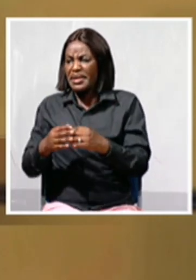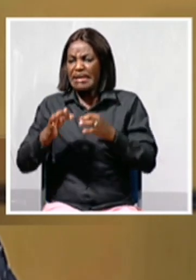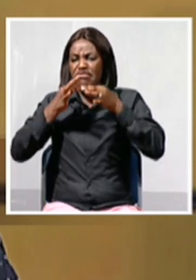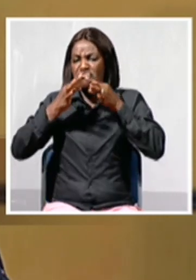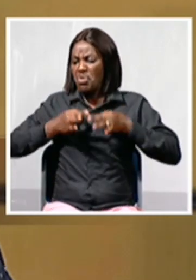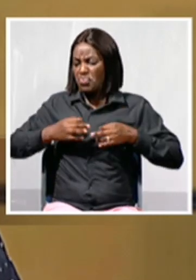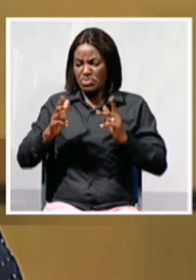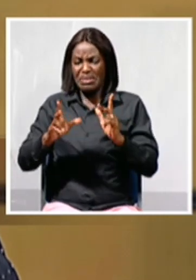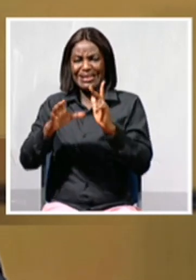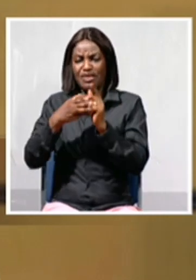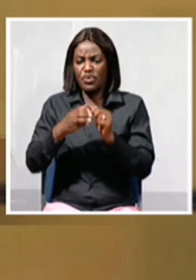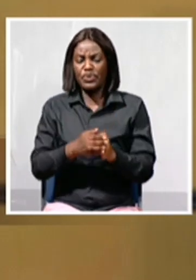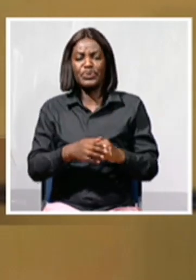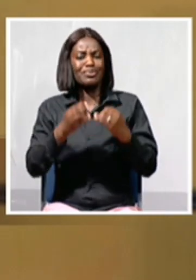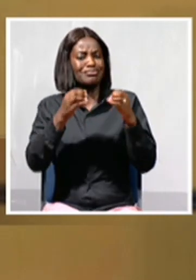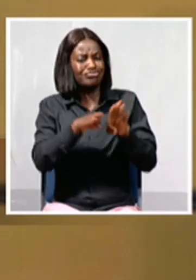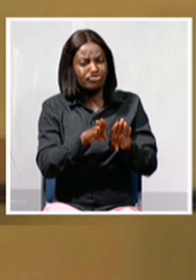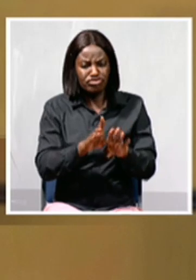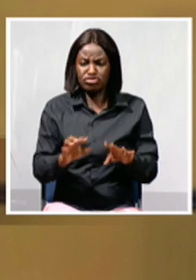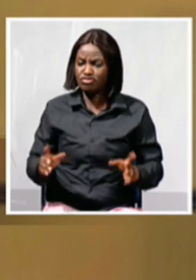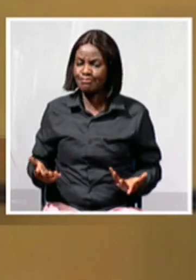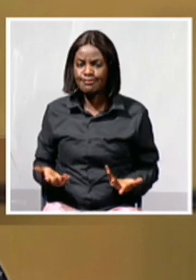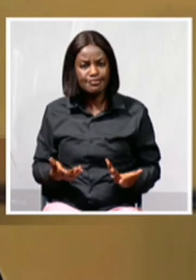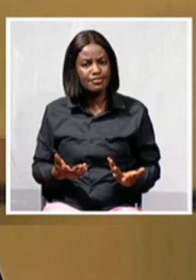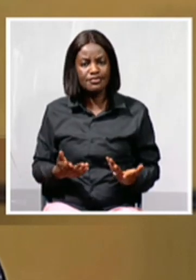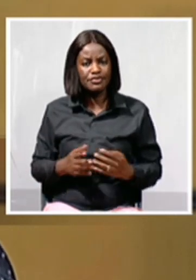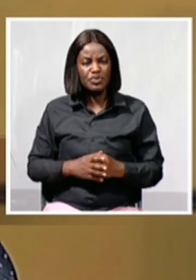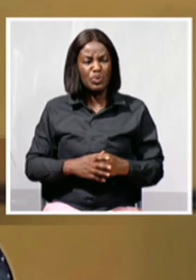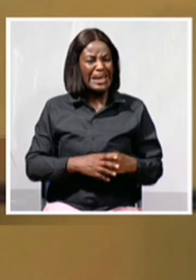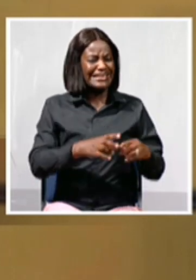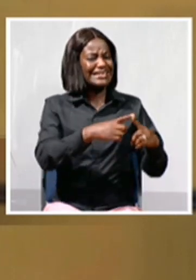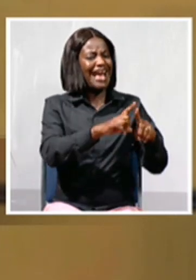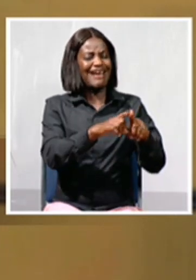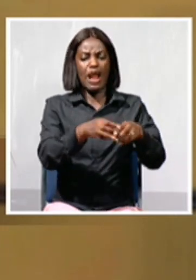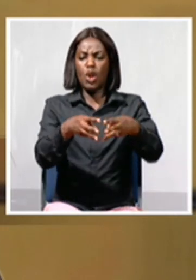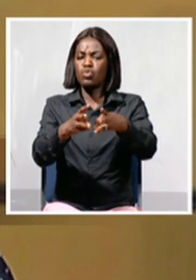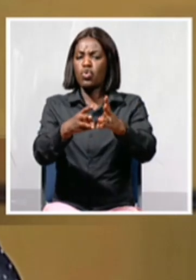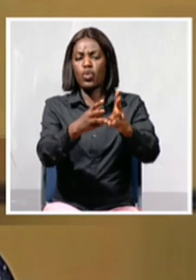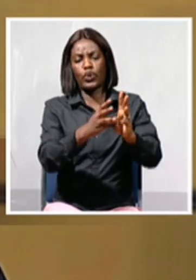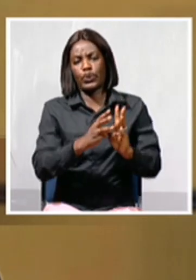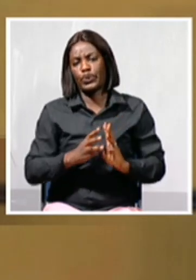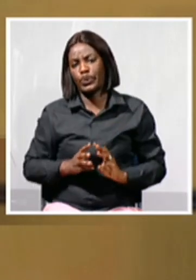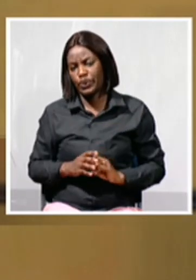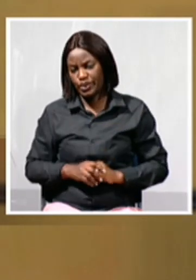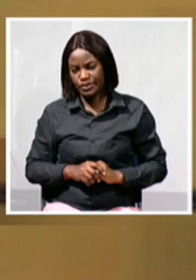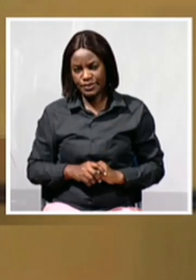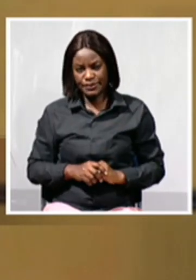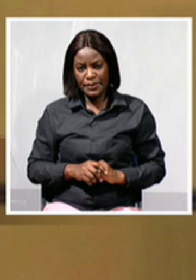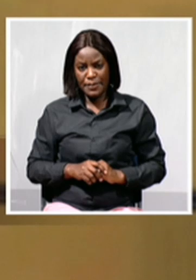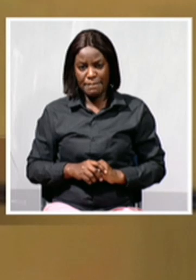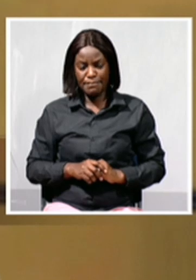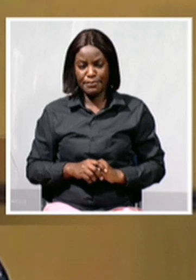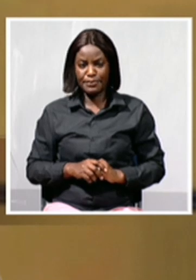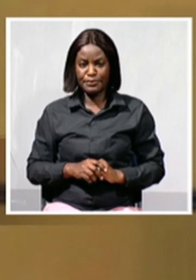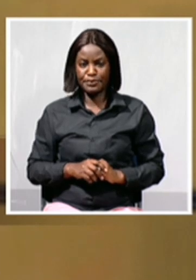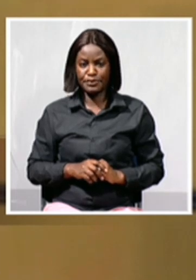a civic education activation in a mall, if you can call it that. So we've sort of put out, as an institution now, different ways through which we